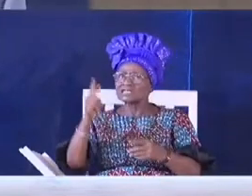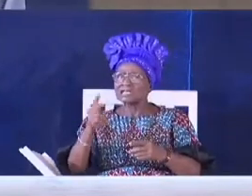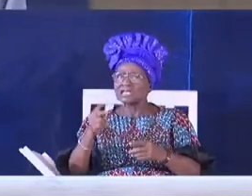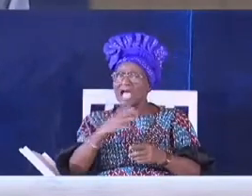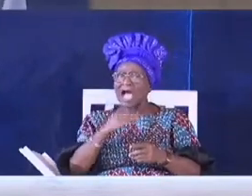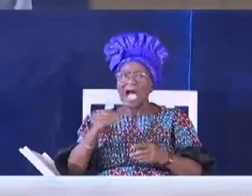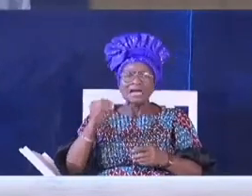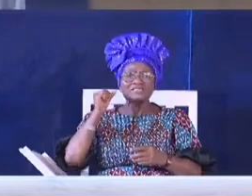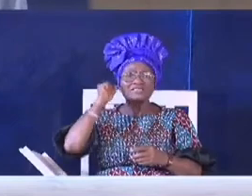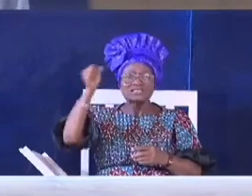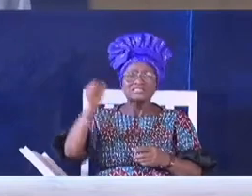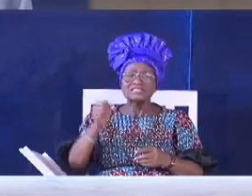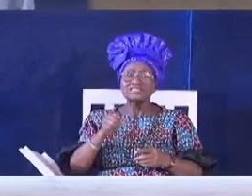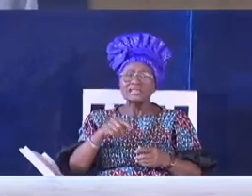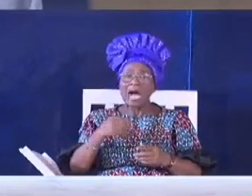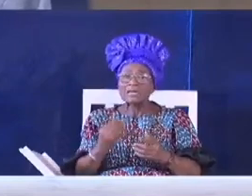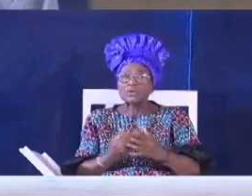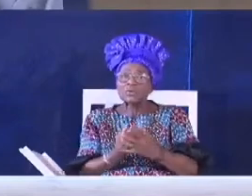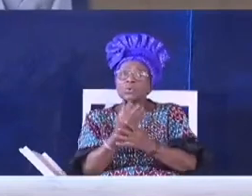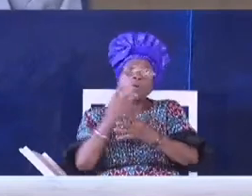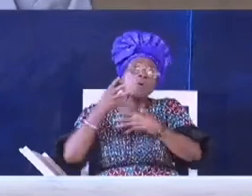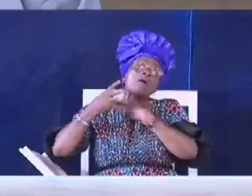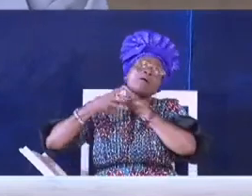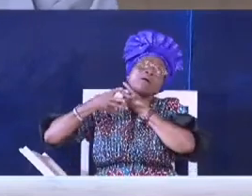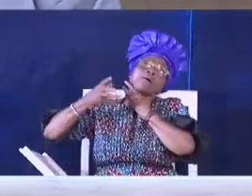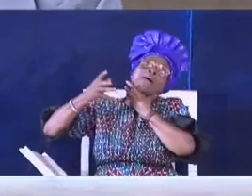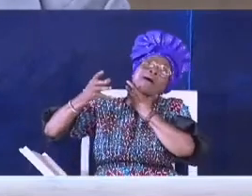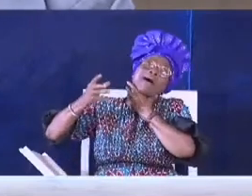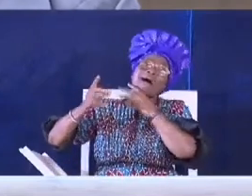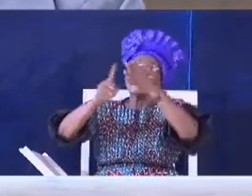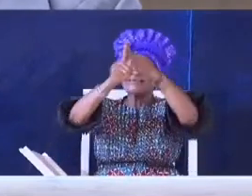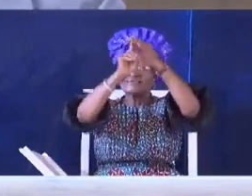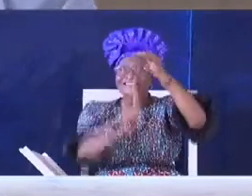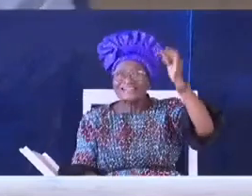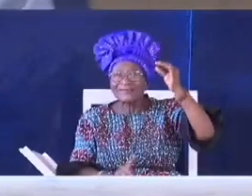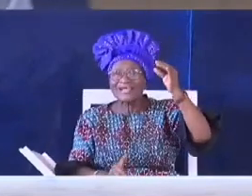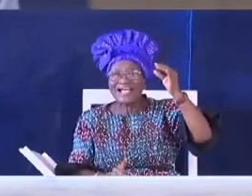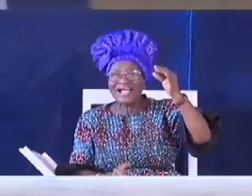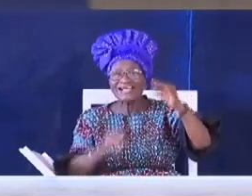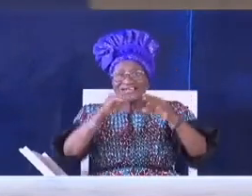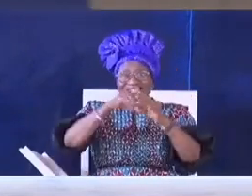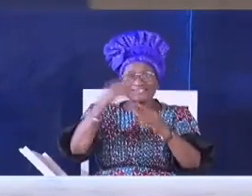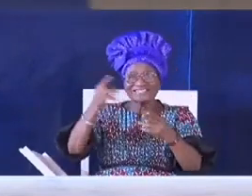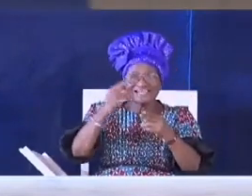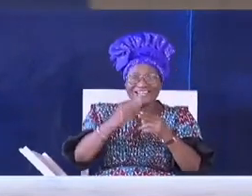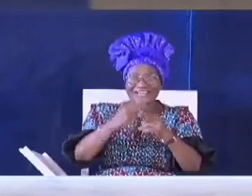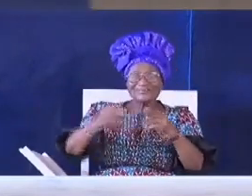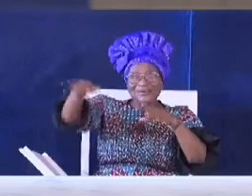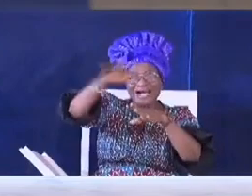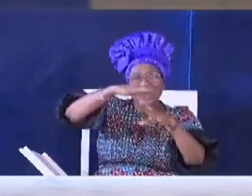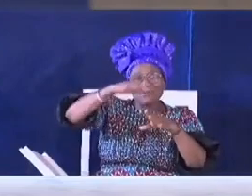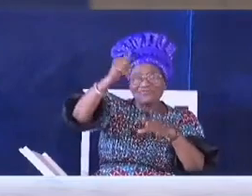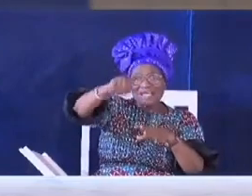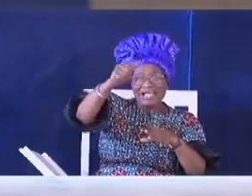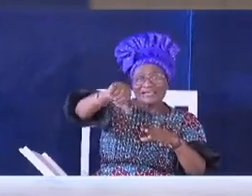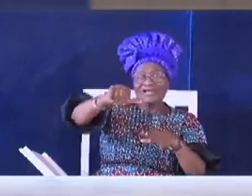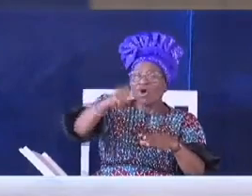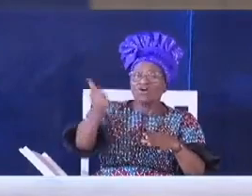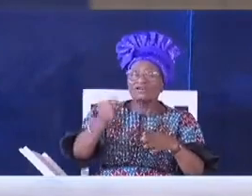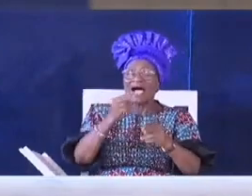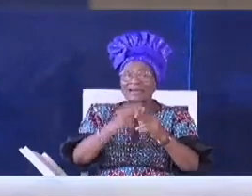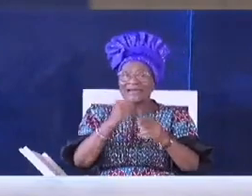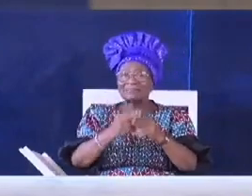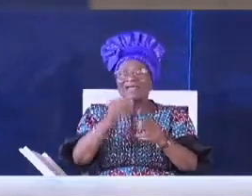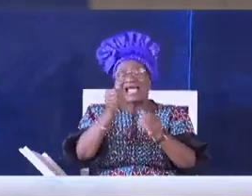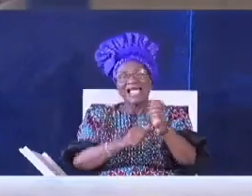the growth has disappeared. Ah, in the name that is above every other name, every reproach in